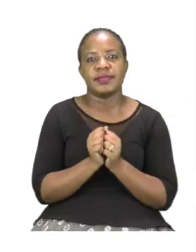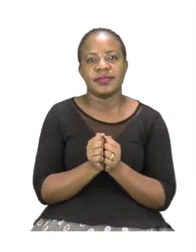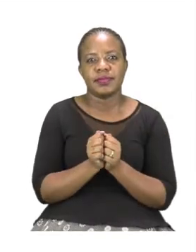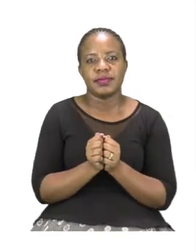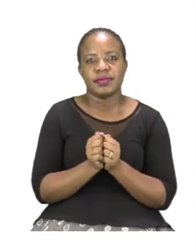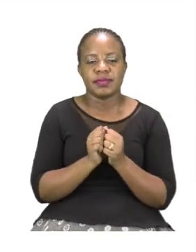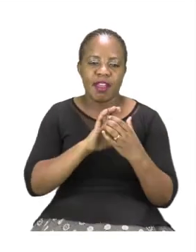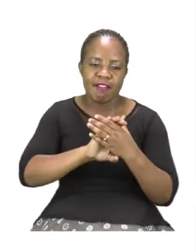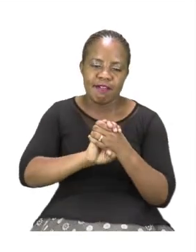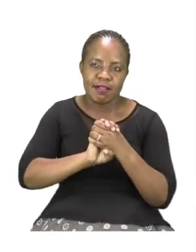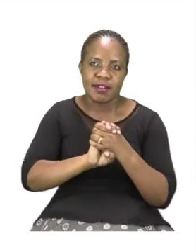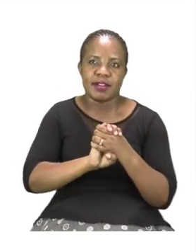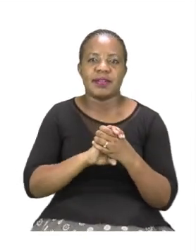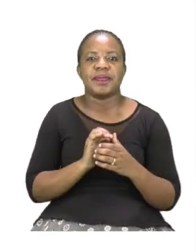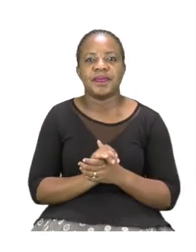friends,